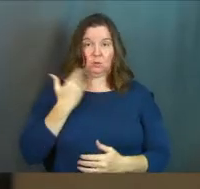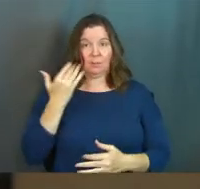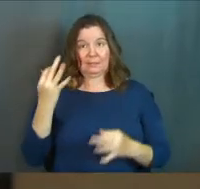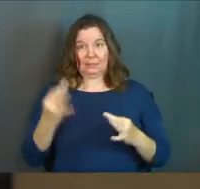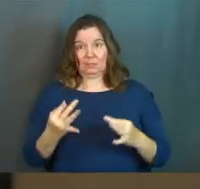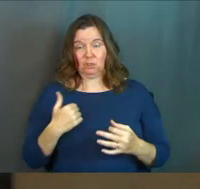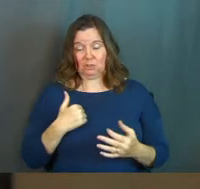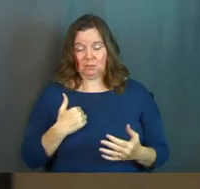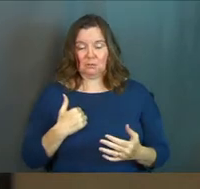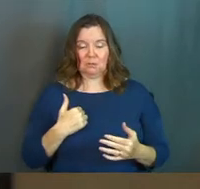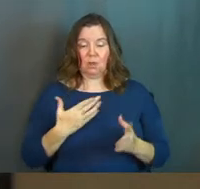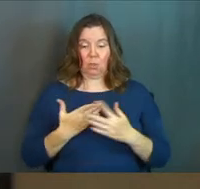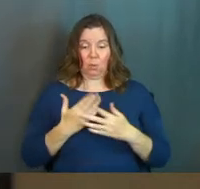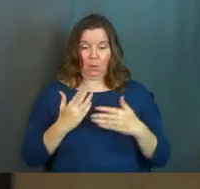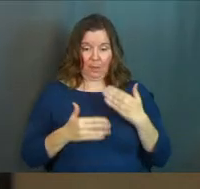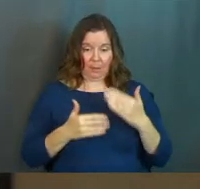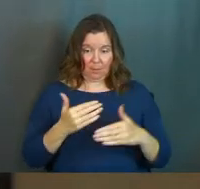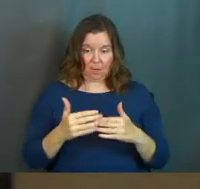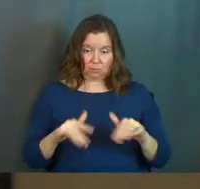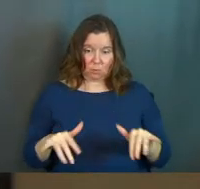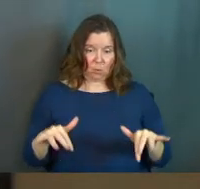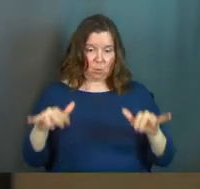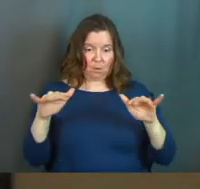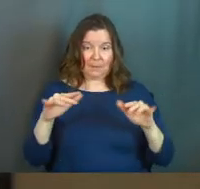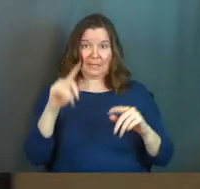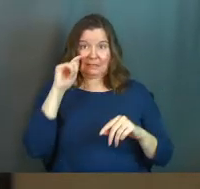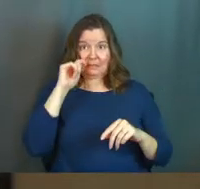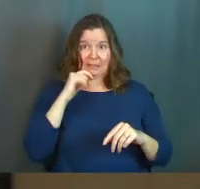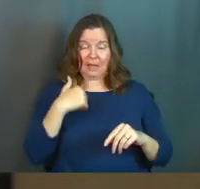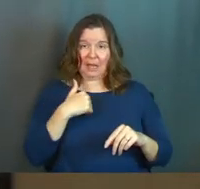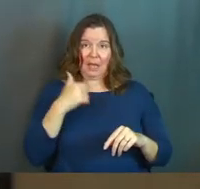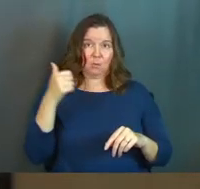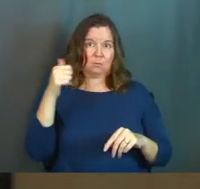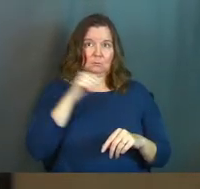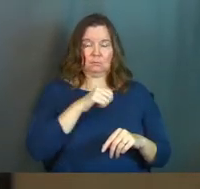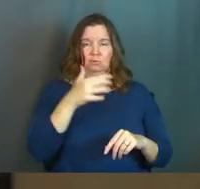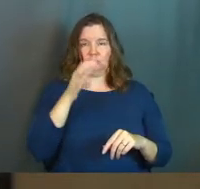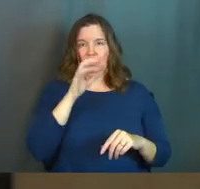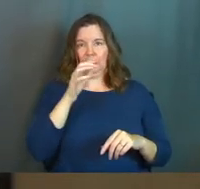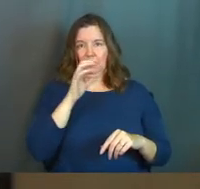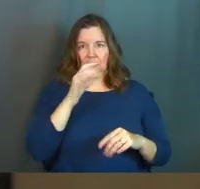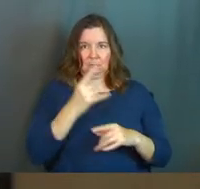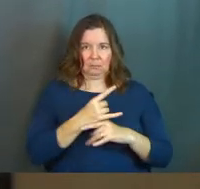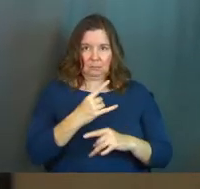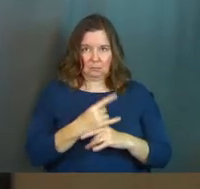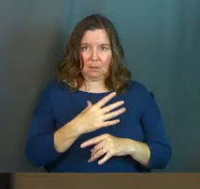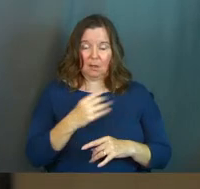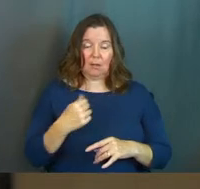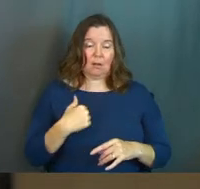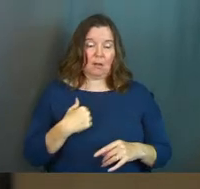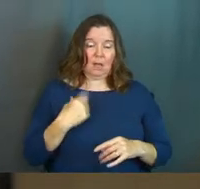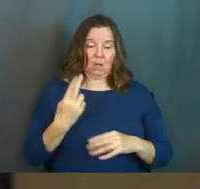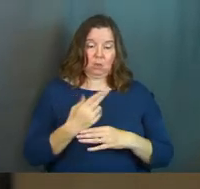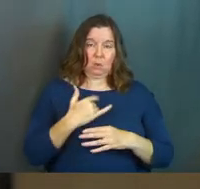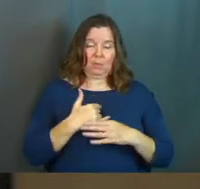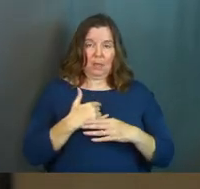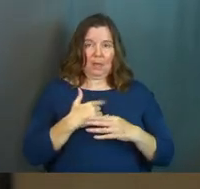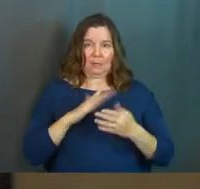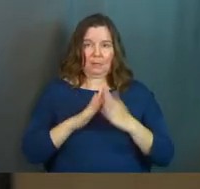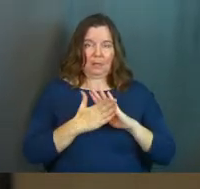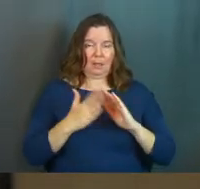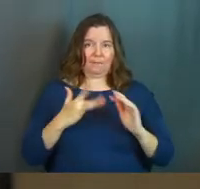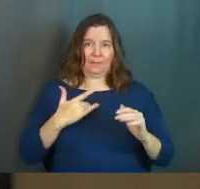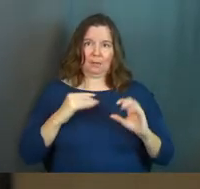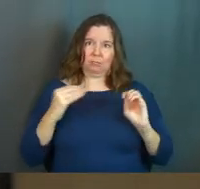decision. Through all that process, growing up as a teenager, I was drinking. And I used that to numb